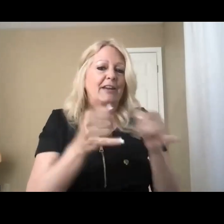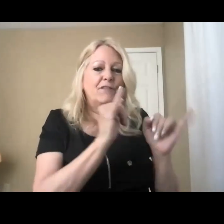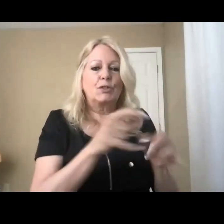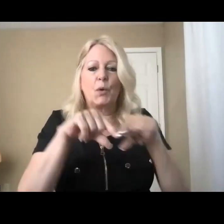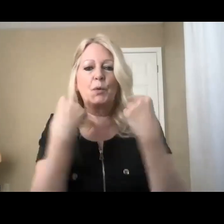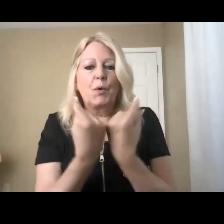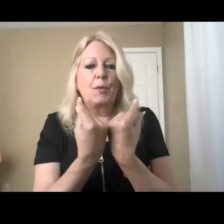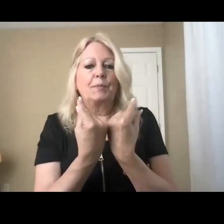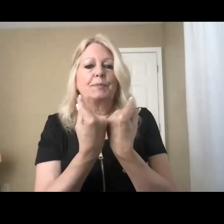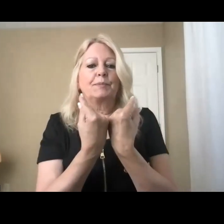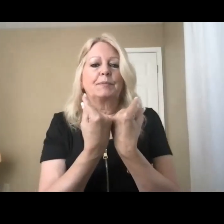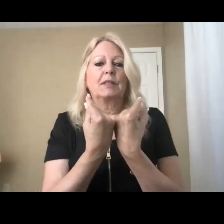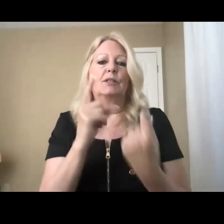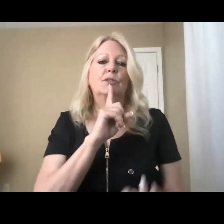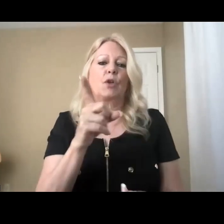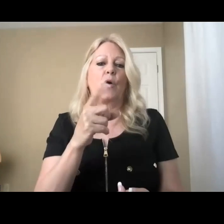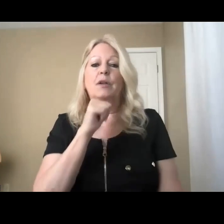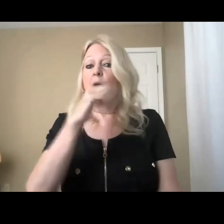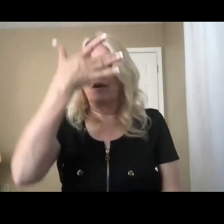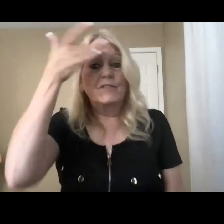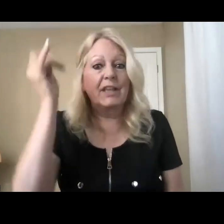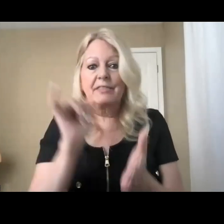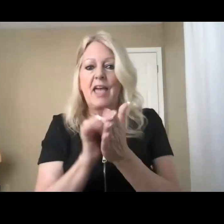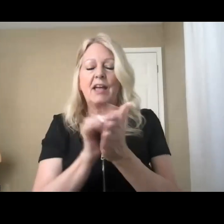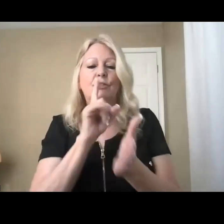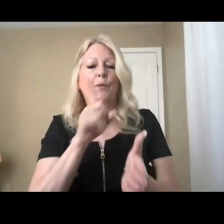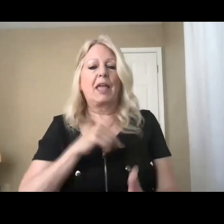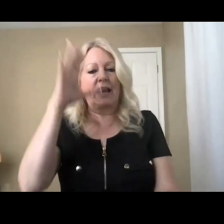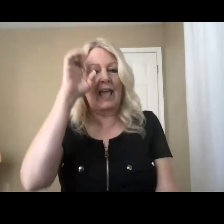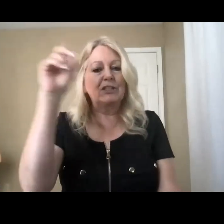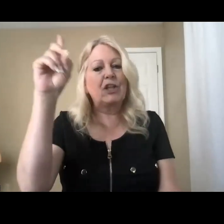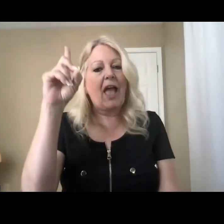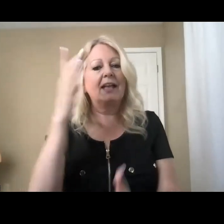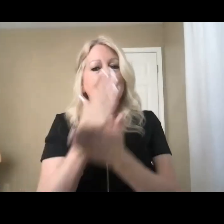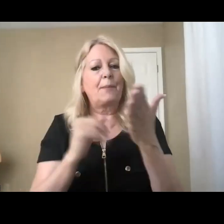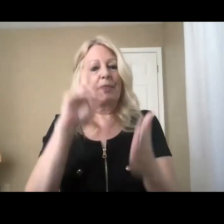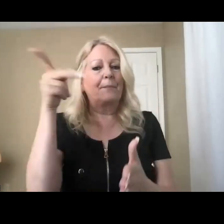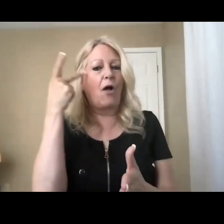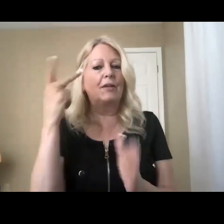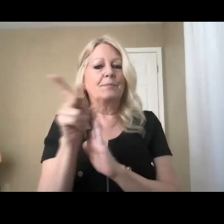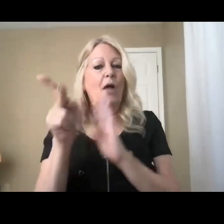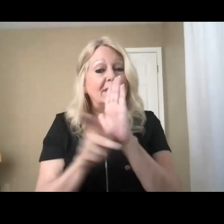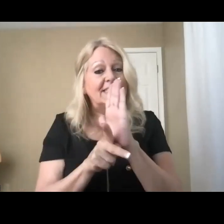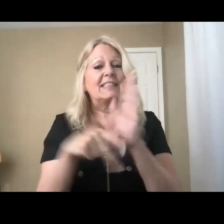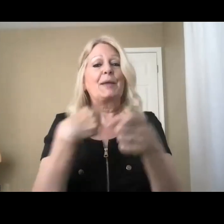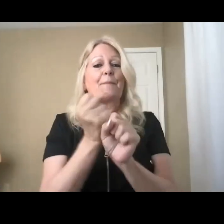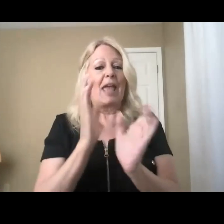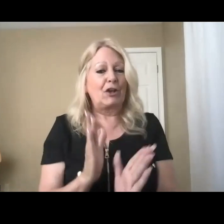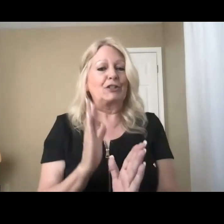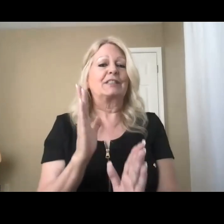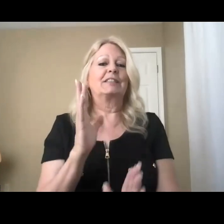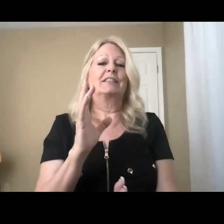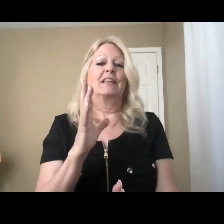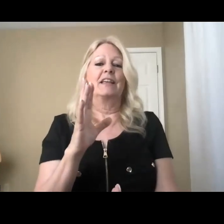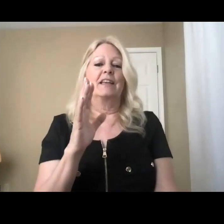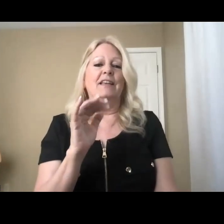about that aspect, so that we can help educate some of the local policymakers, as well as making sure that